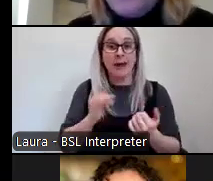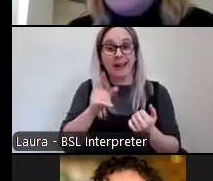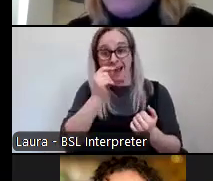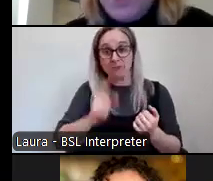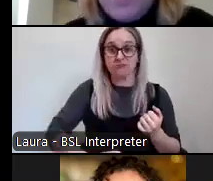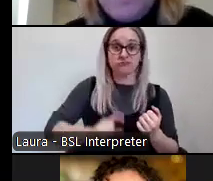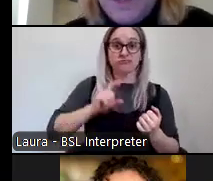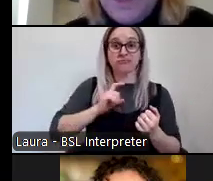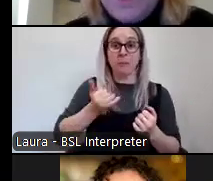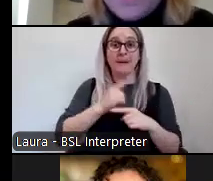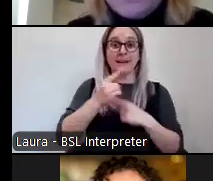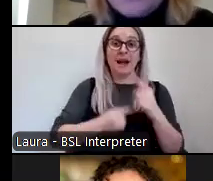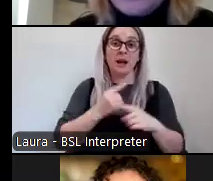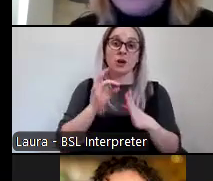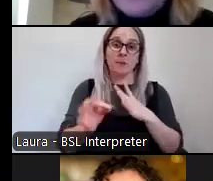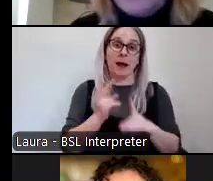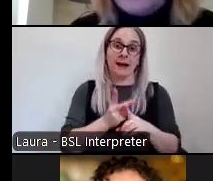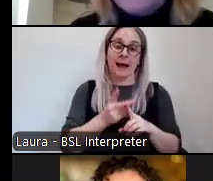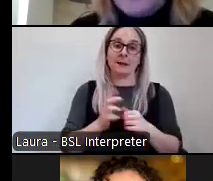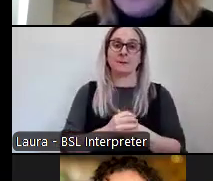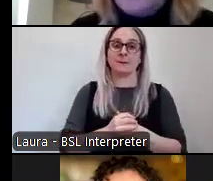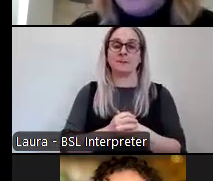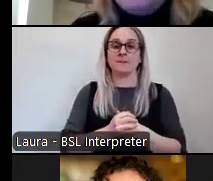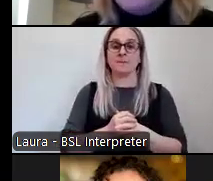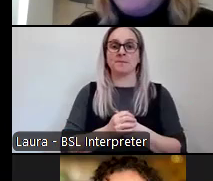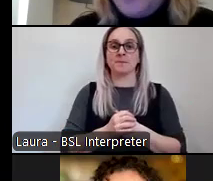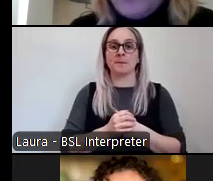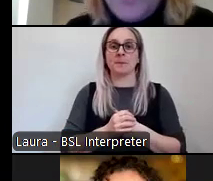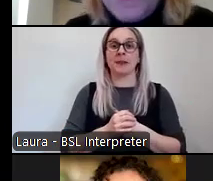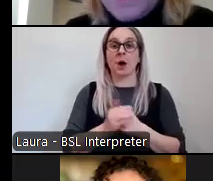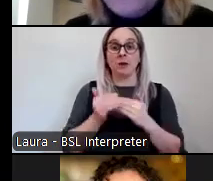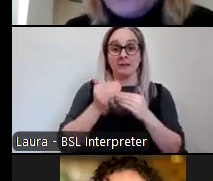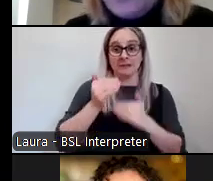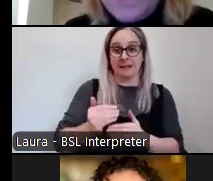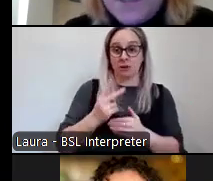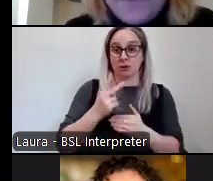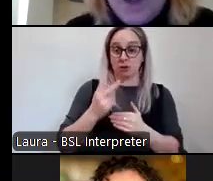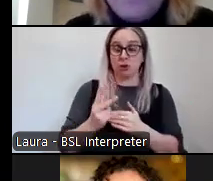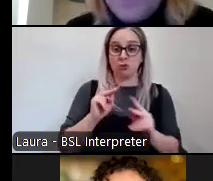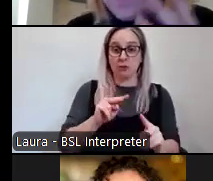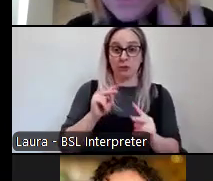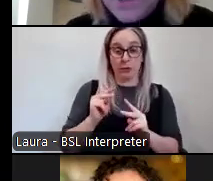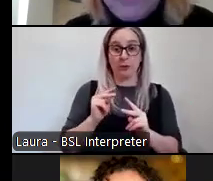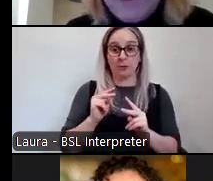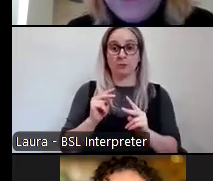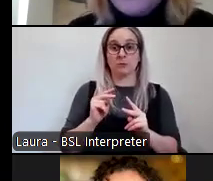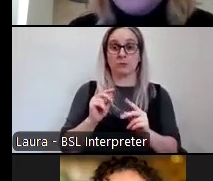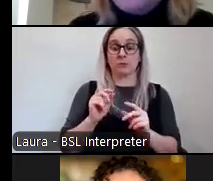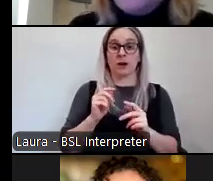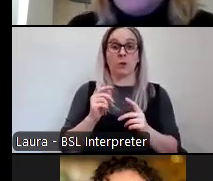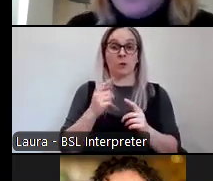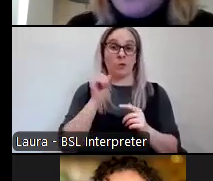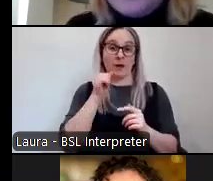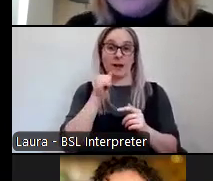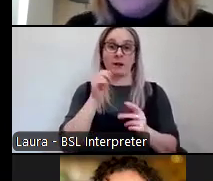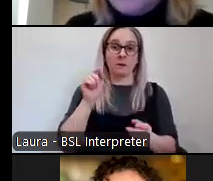Following review of the second stage applications then, if you're invited for interview, that's stage 3,